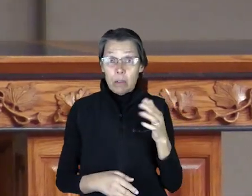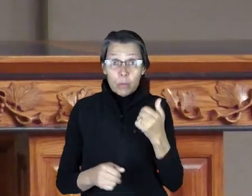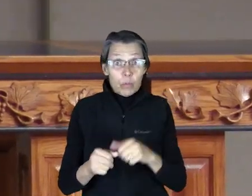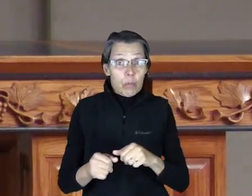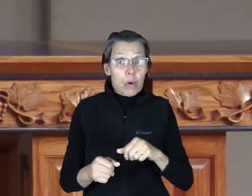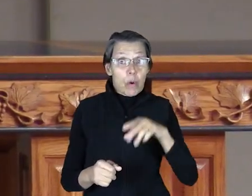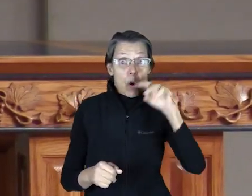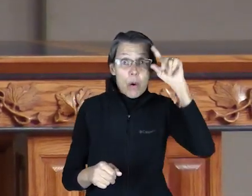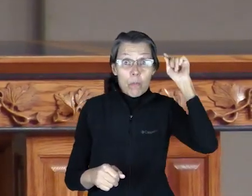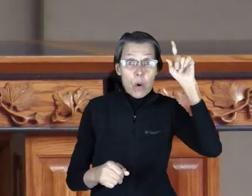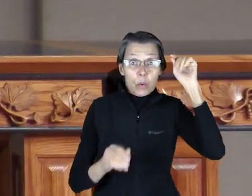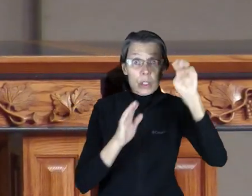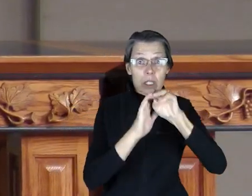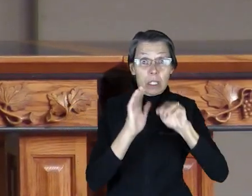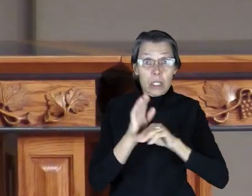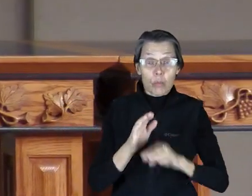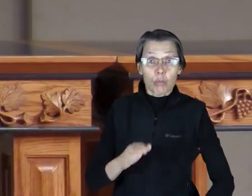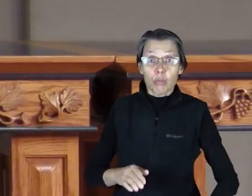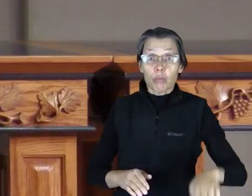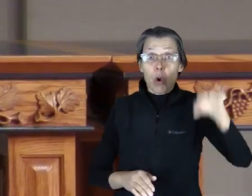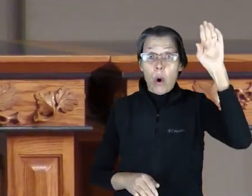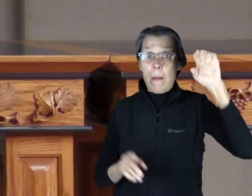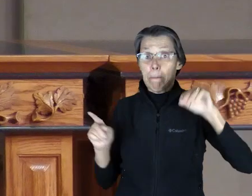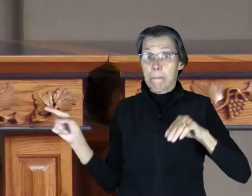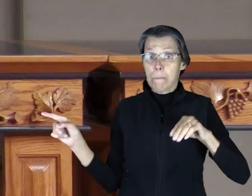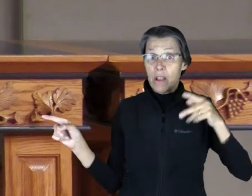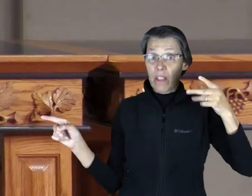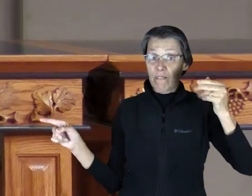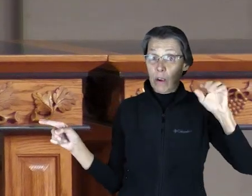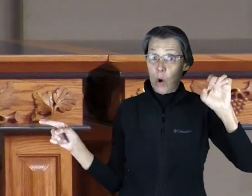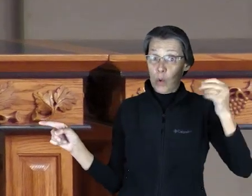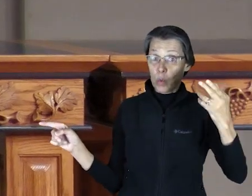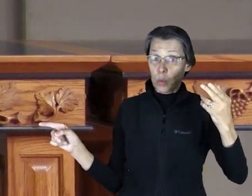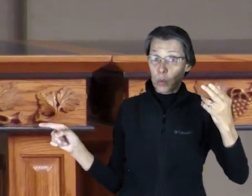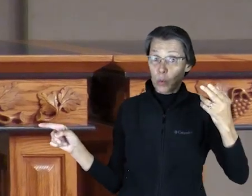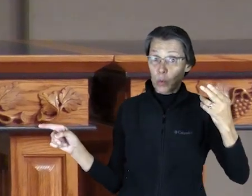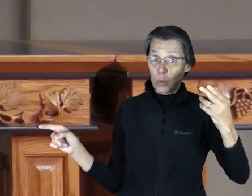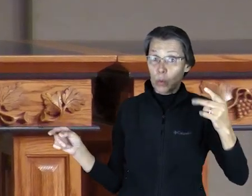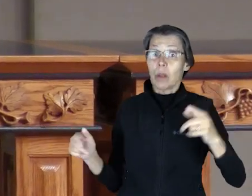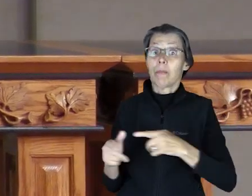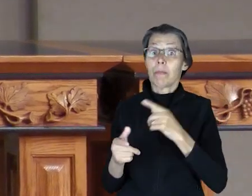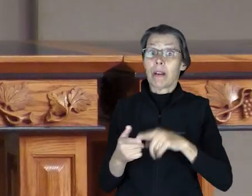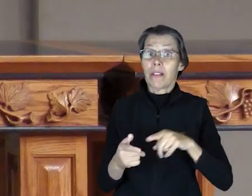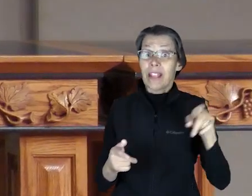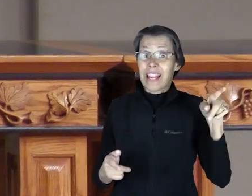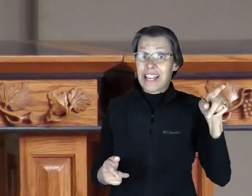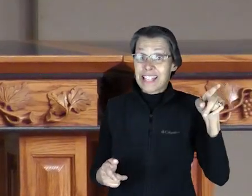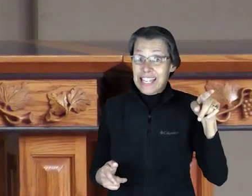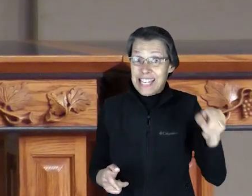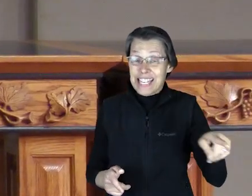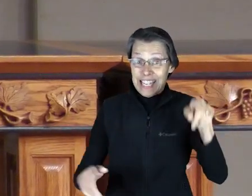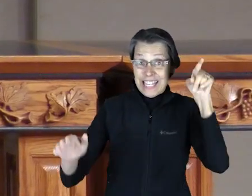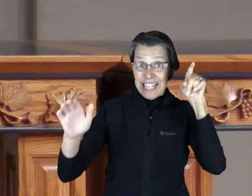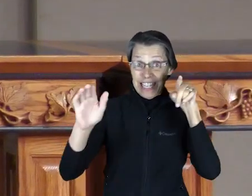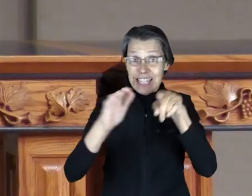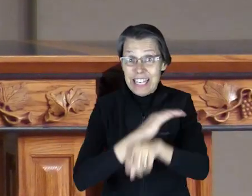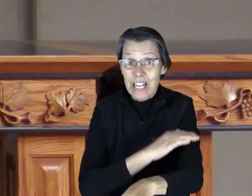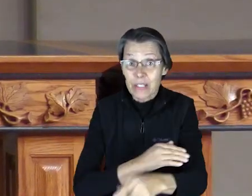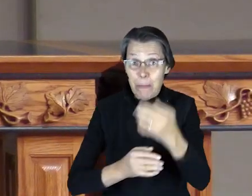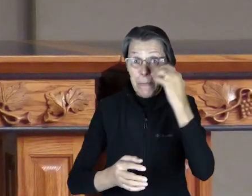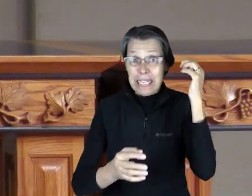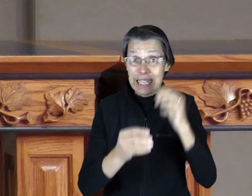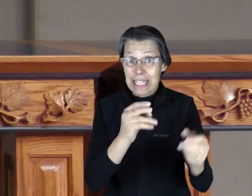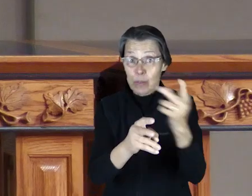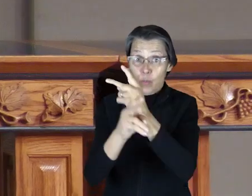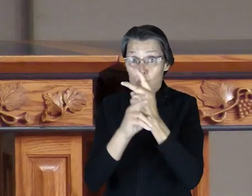kills one of the Pharaoh's prison warders and has to run for his life because he's committed murder and Pharaoh wants to do the same to